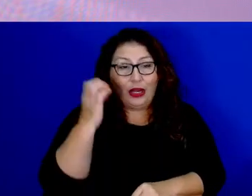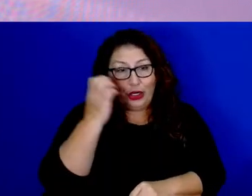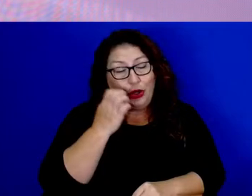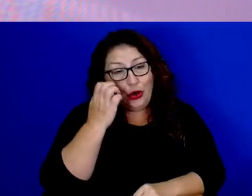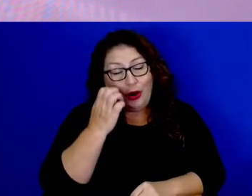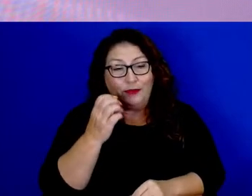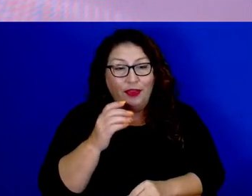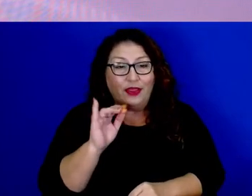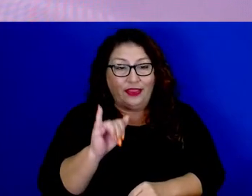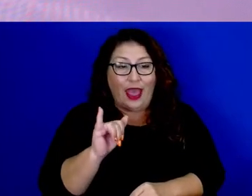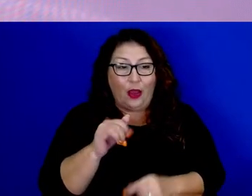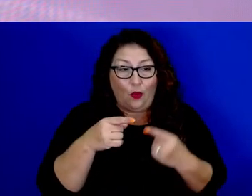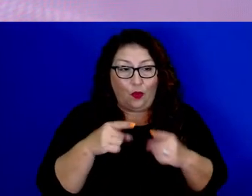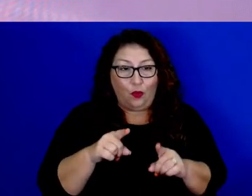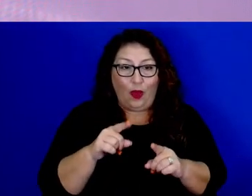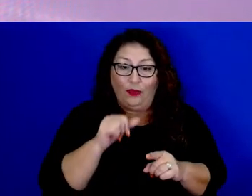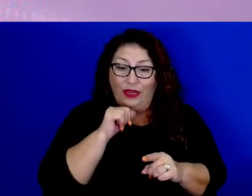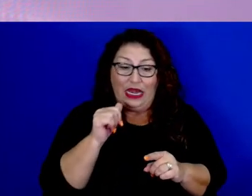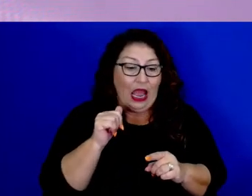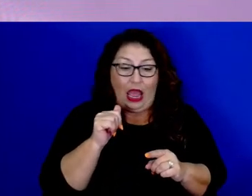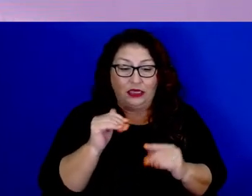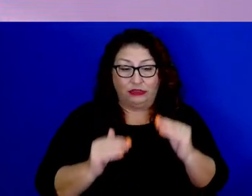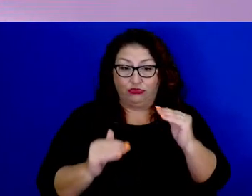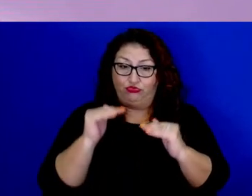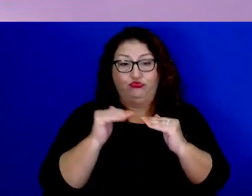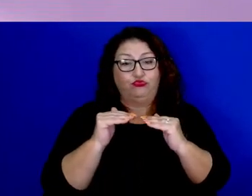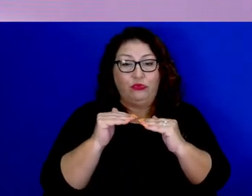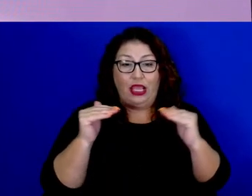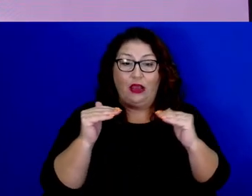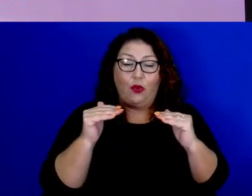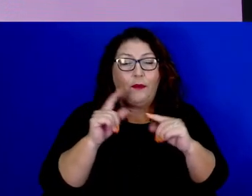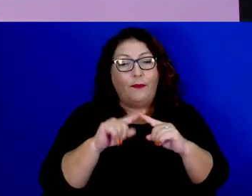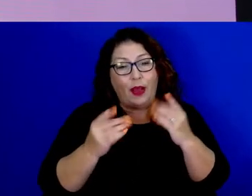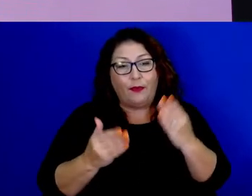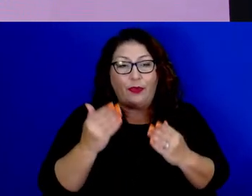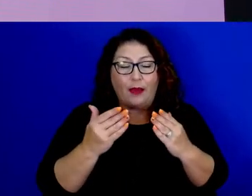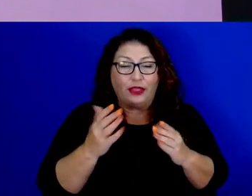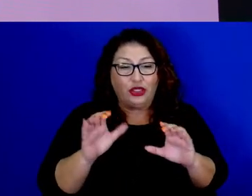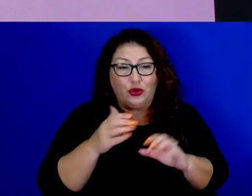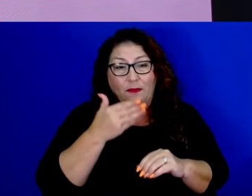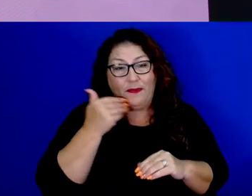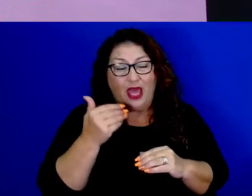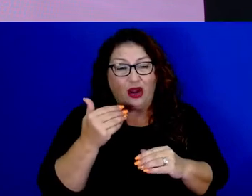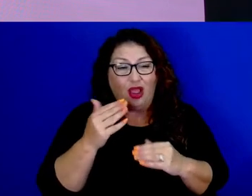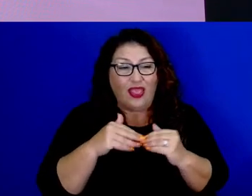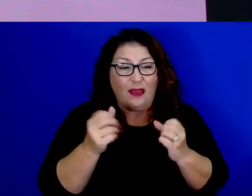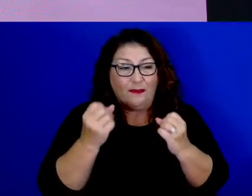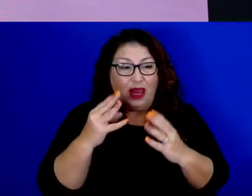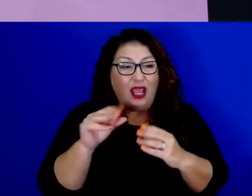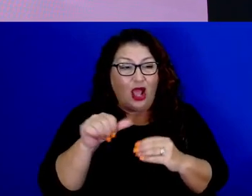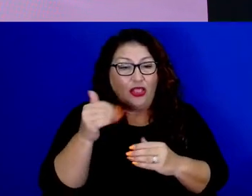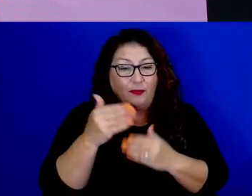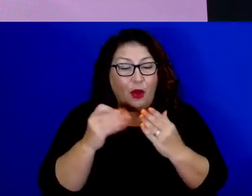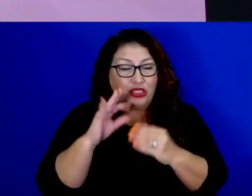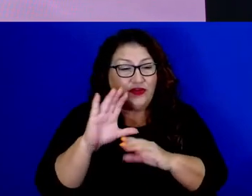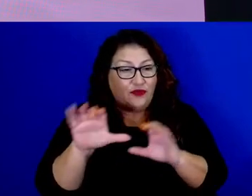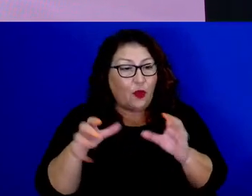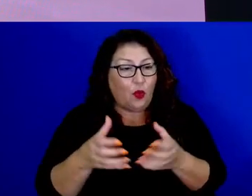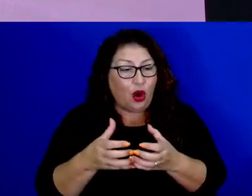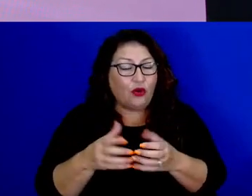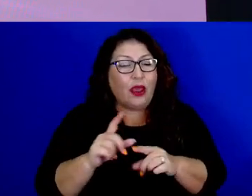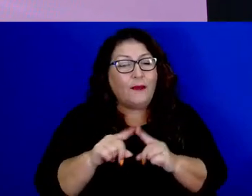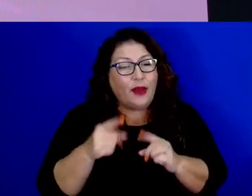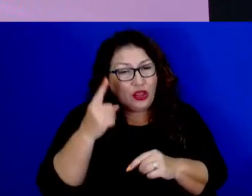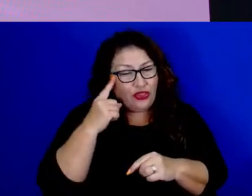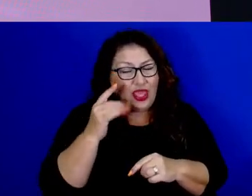haven't reached gender equality, we probably do better than a lot of other parts of the world. But I wonder, do you think Europe needs to be the sort of beacon on